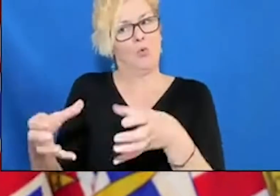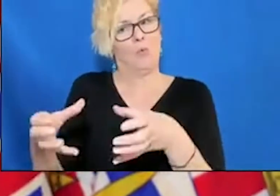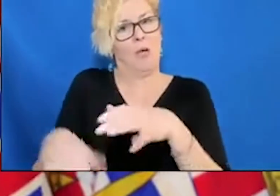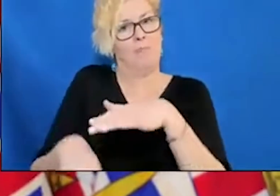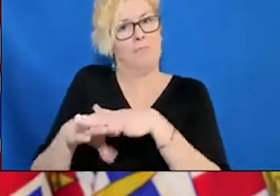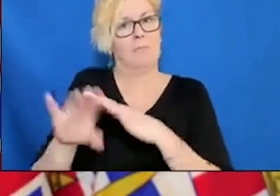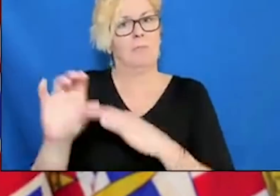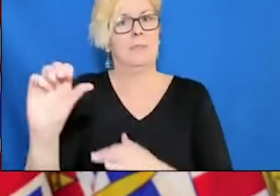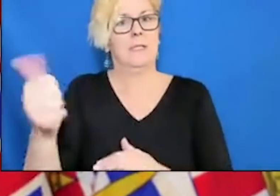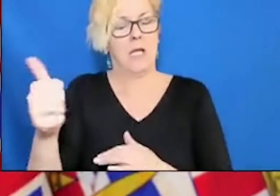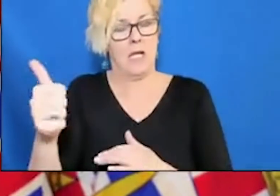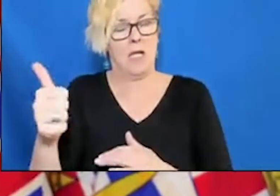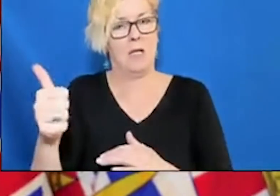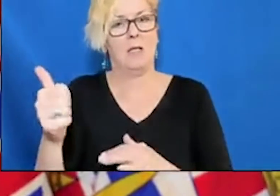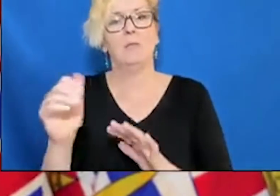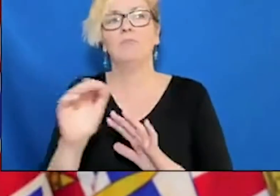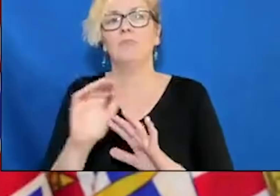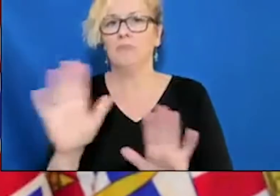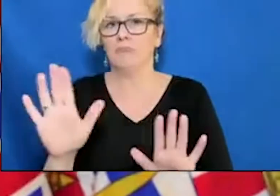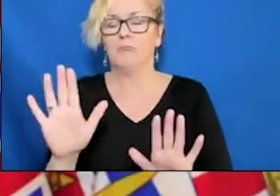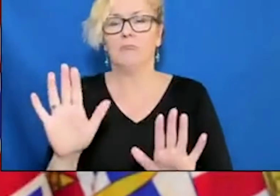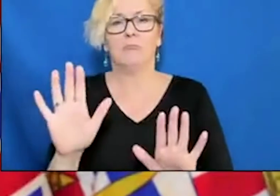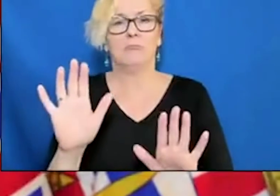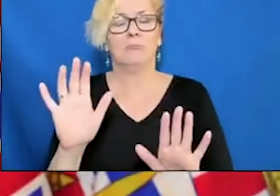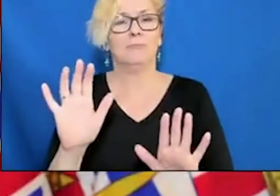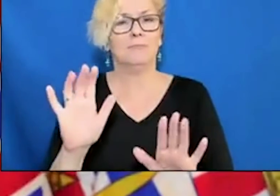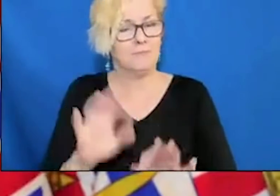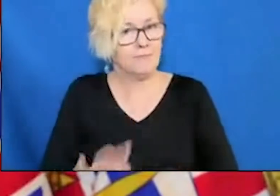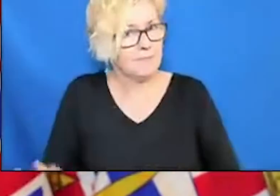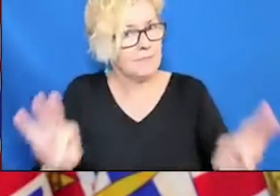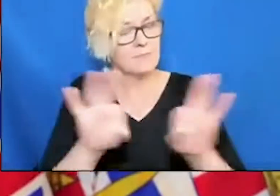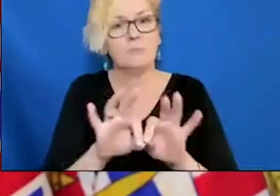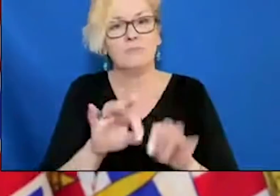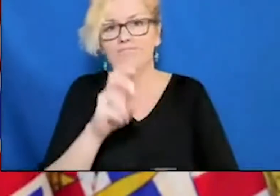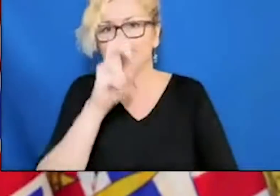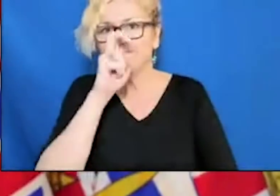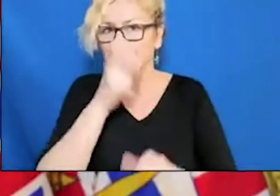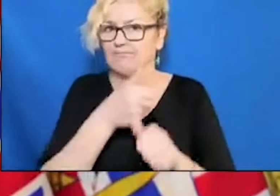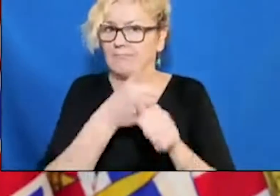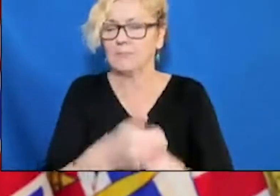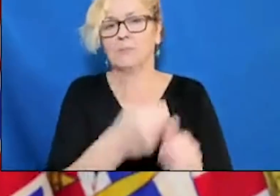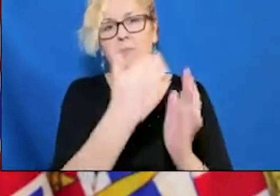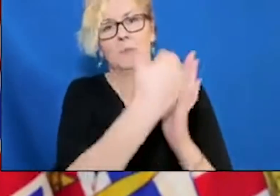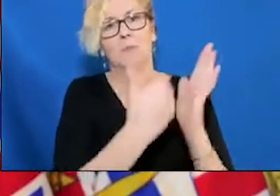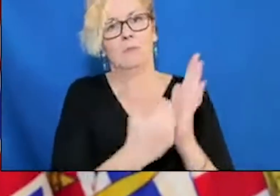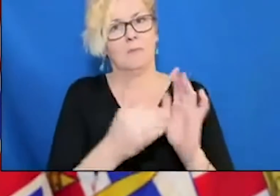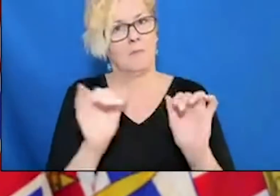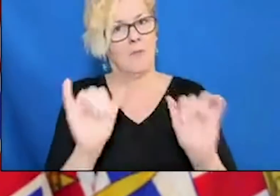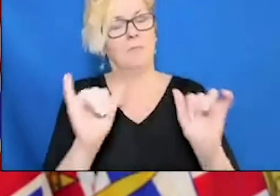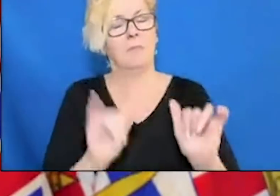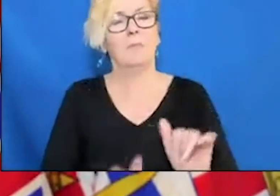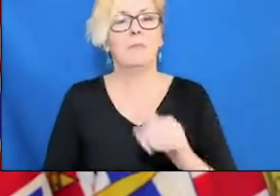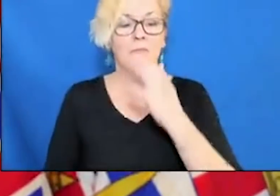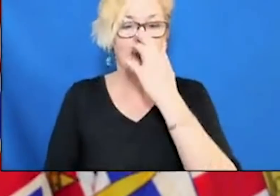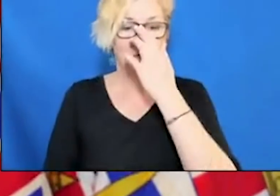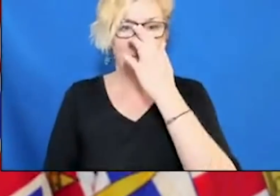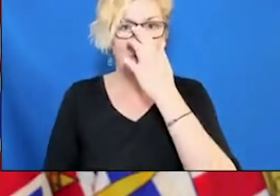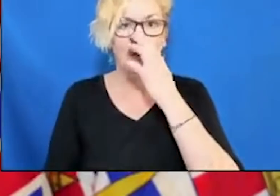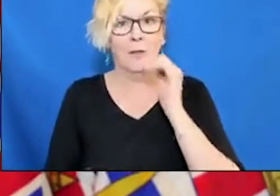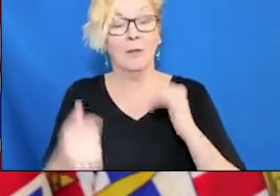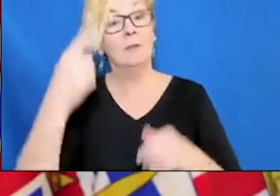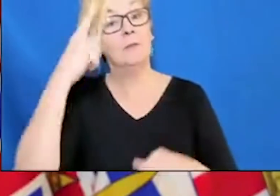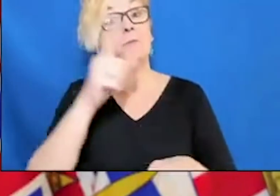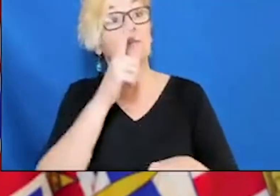that we can all be safe very soon. And for businesses, I also want to be clear. You